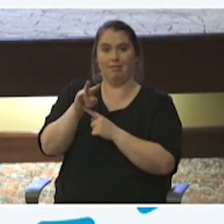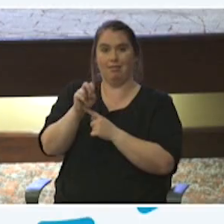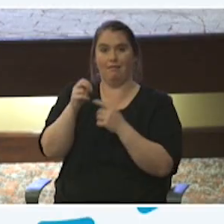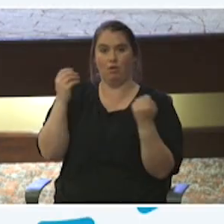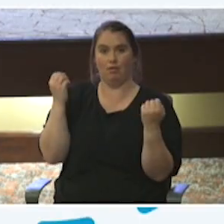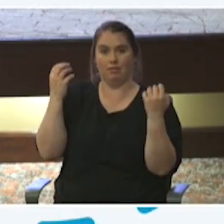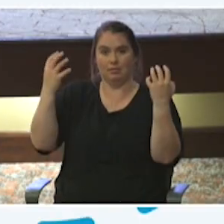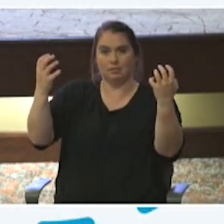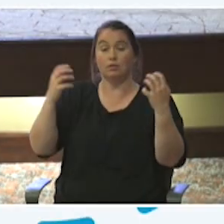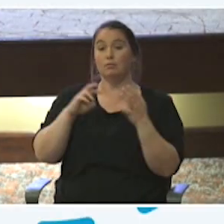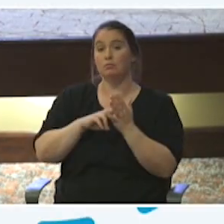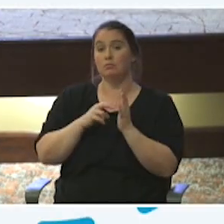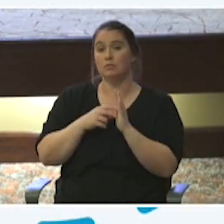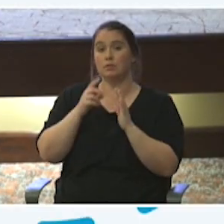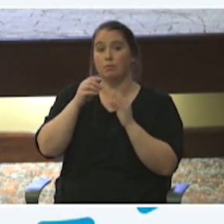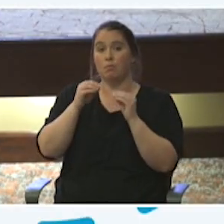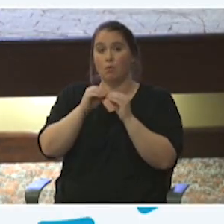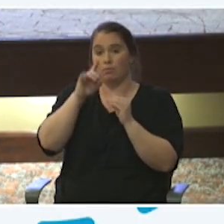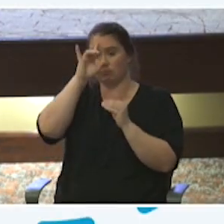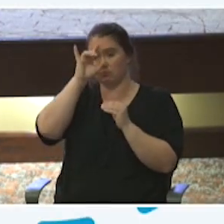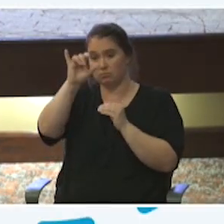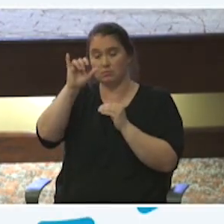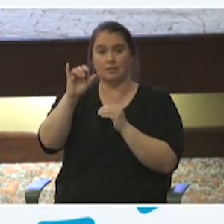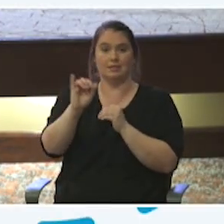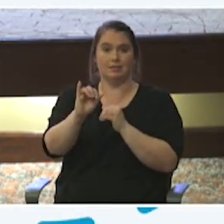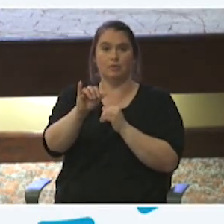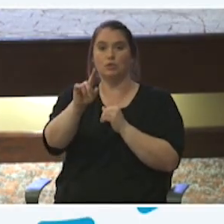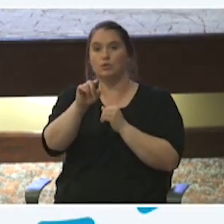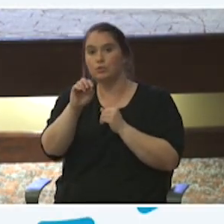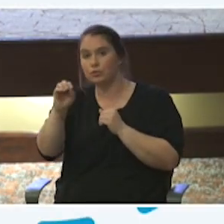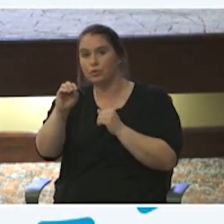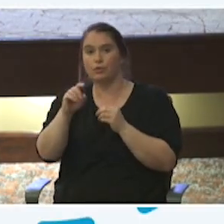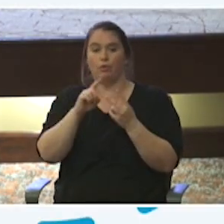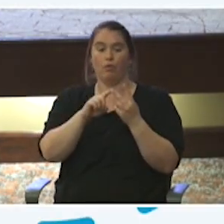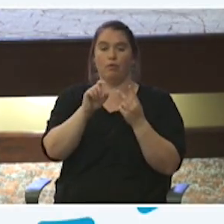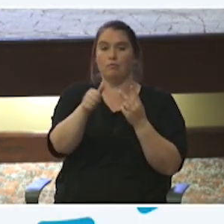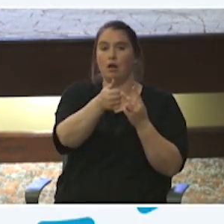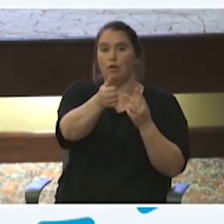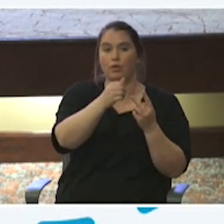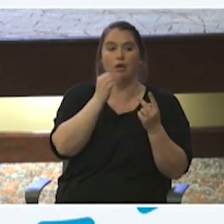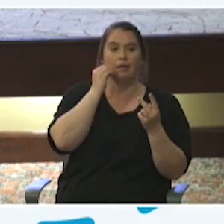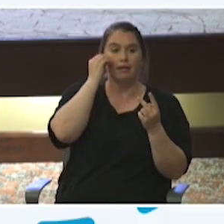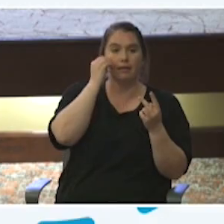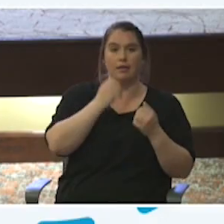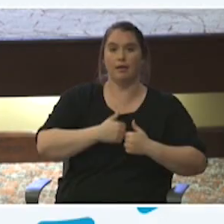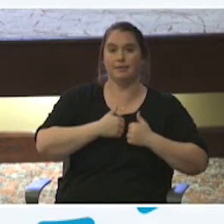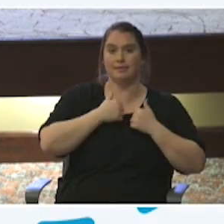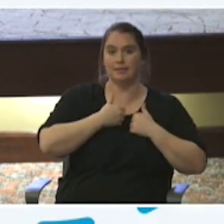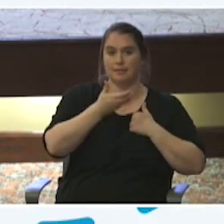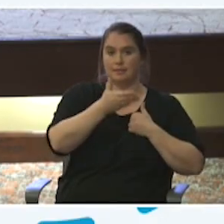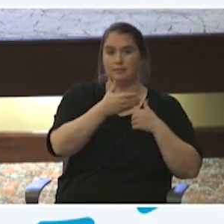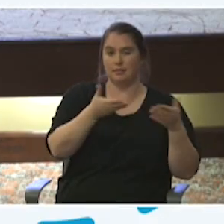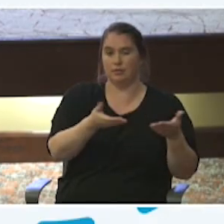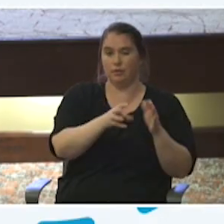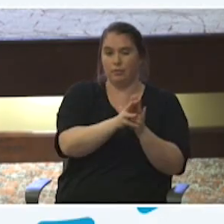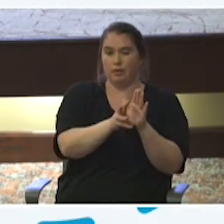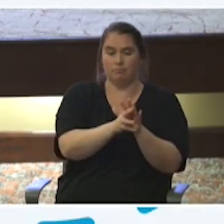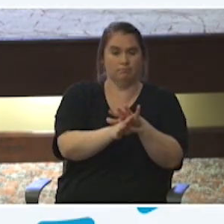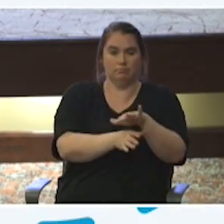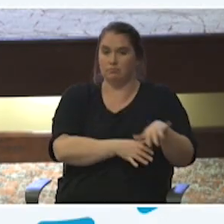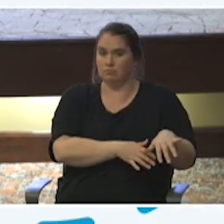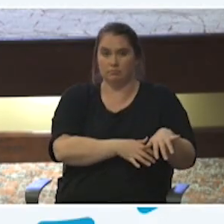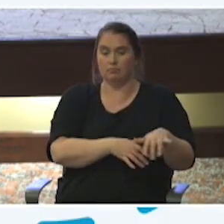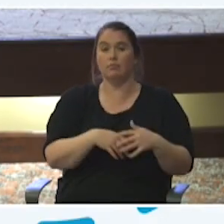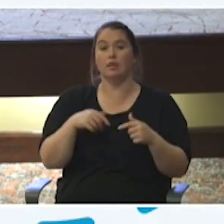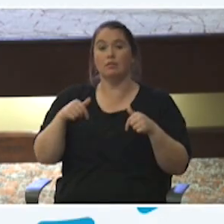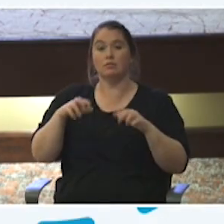intended to apply to more permanent exhibits like the zoo or other habitats or sanctuaries that might exist in Waco. And this discussion is also focused